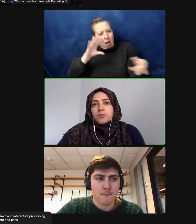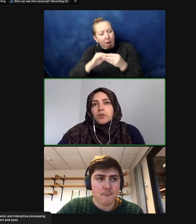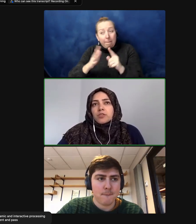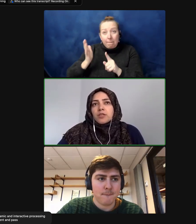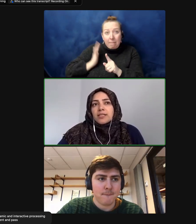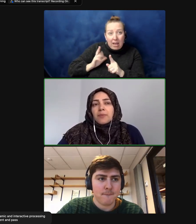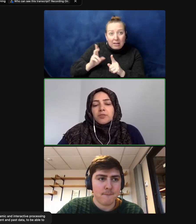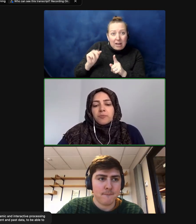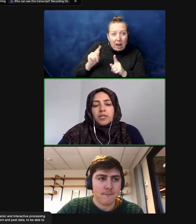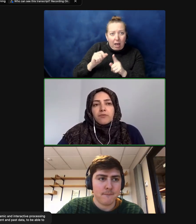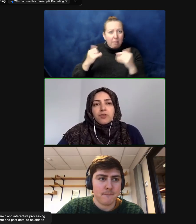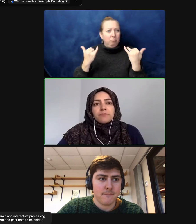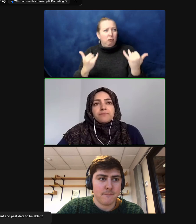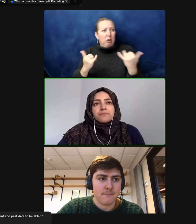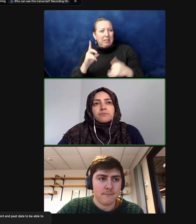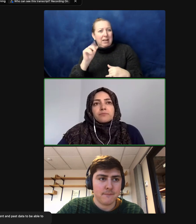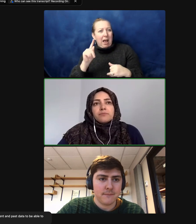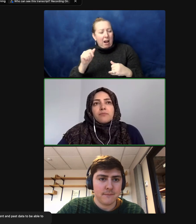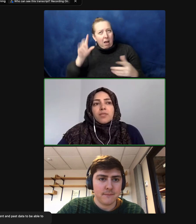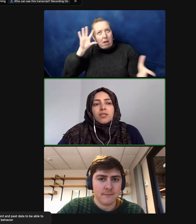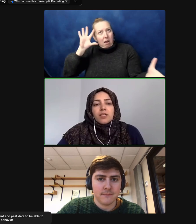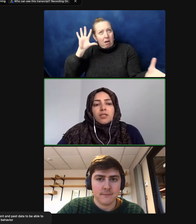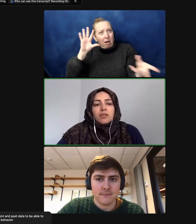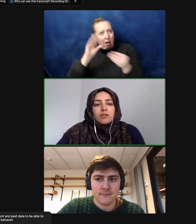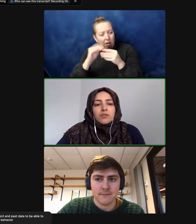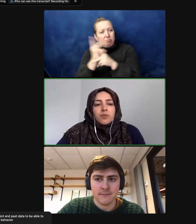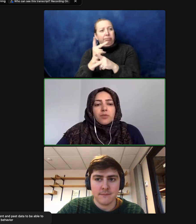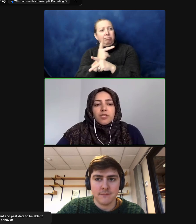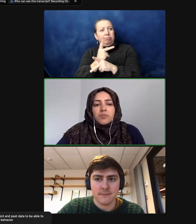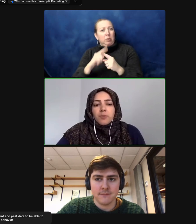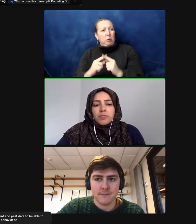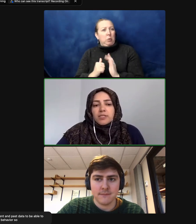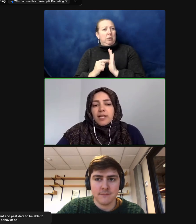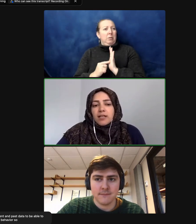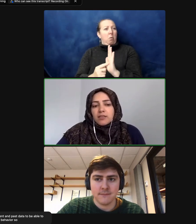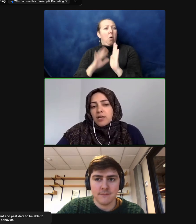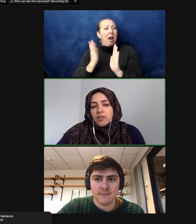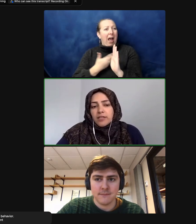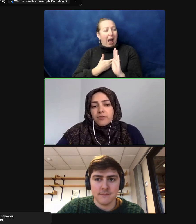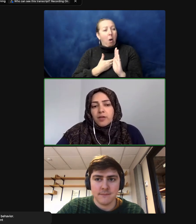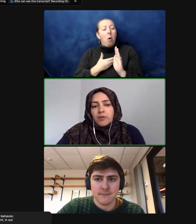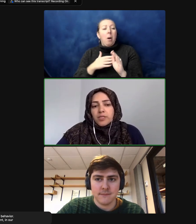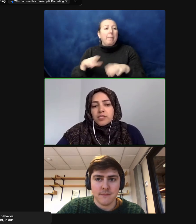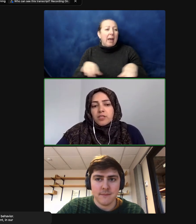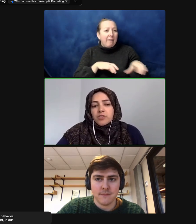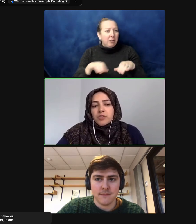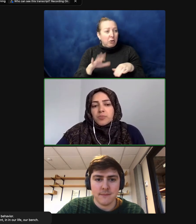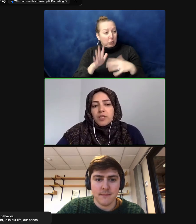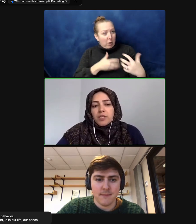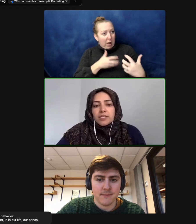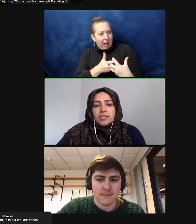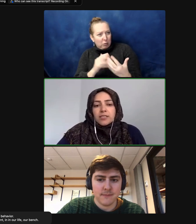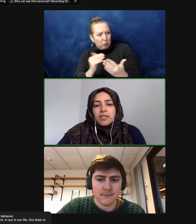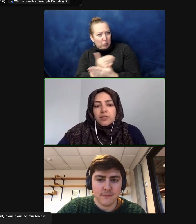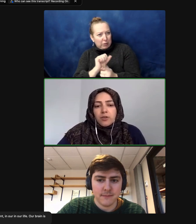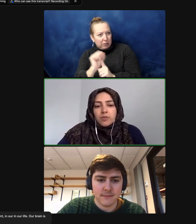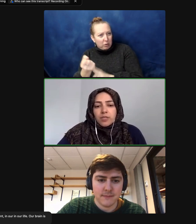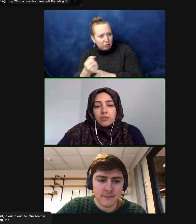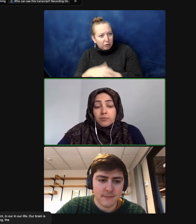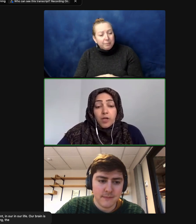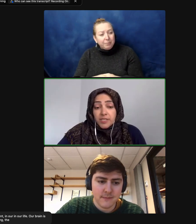able to support adaptive behavior. So in each moment in our life, our brain is not just processing